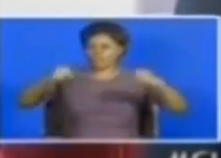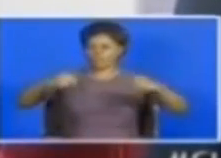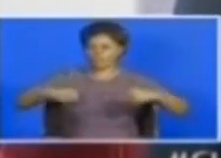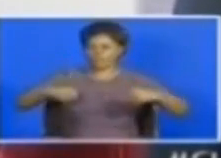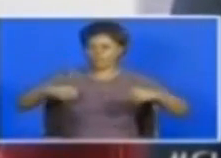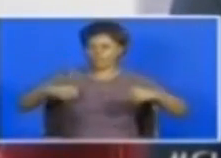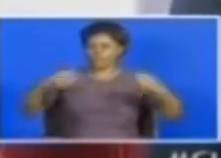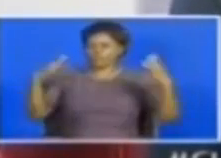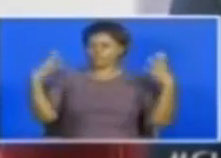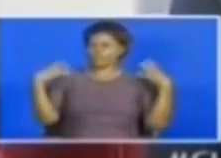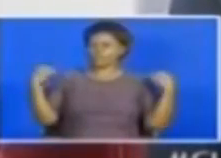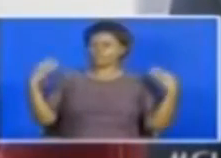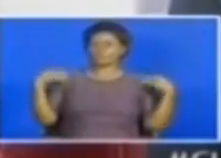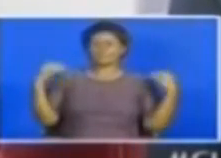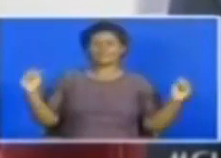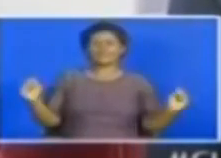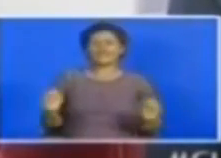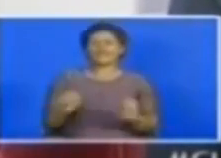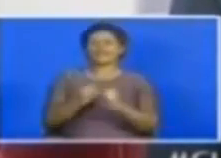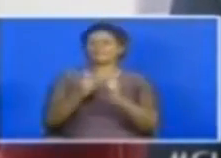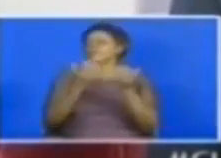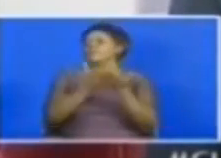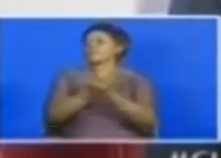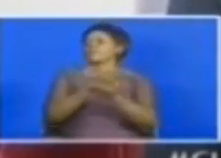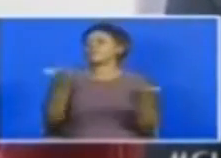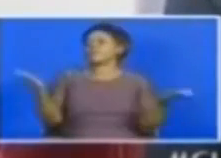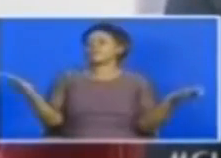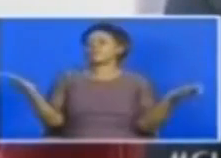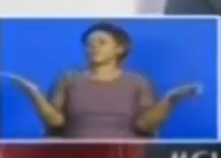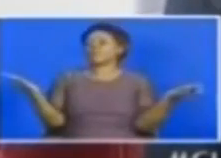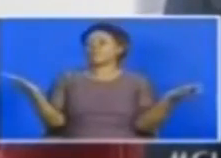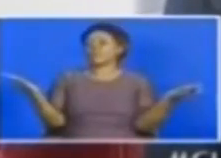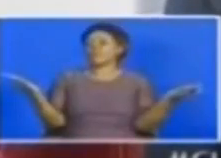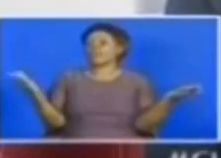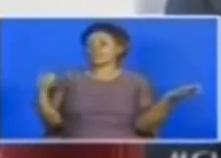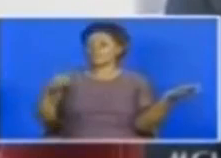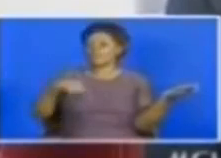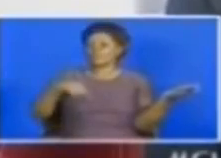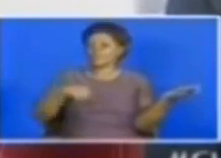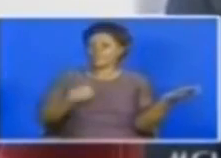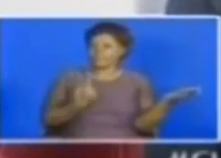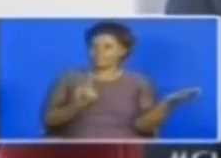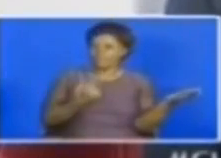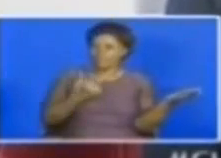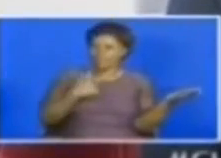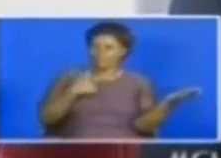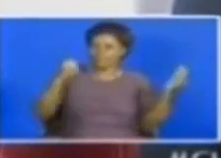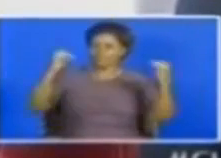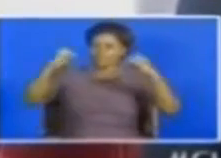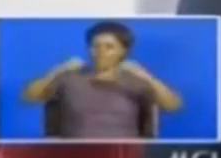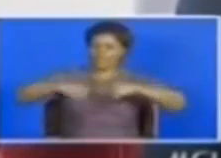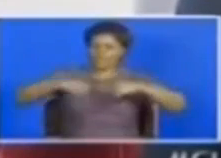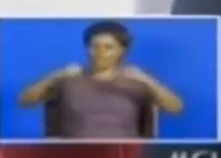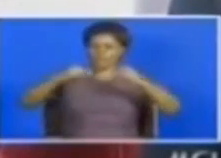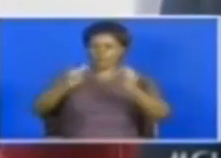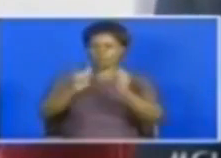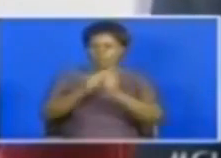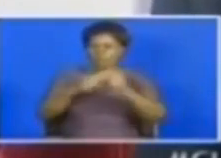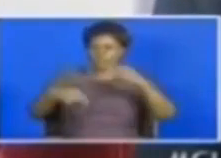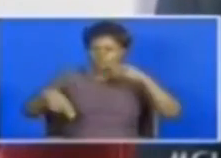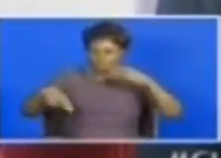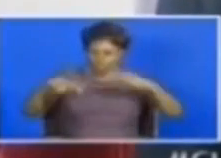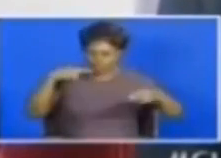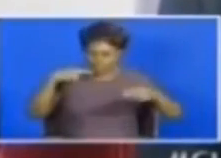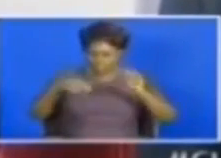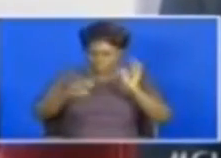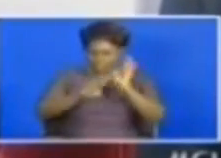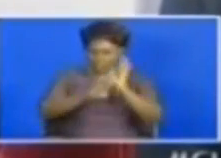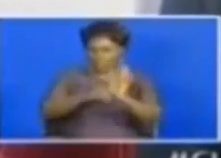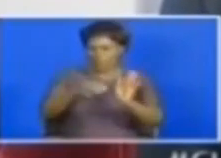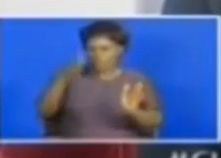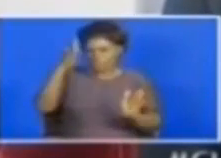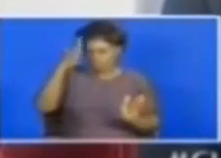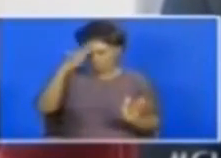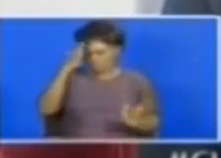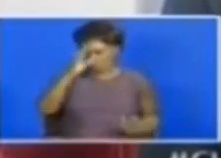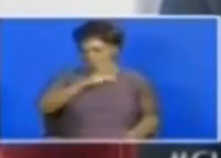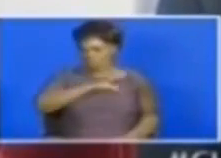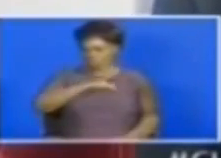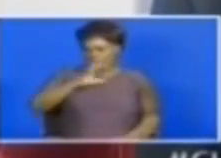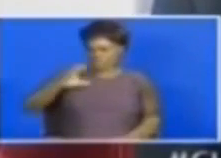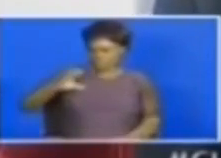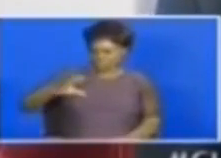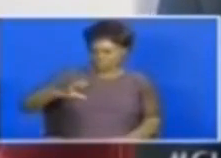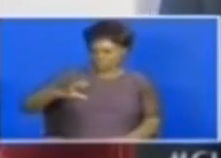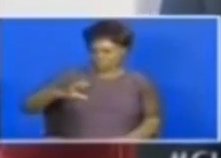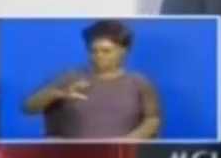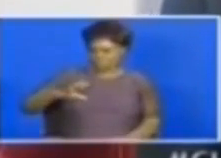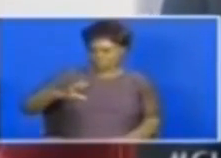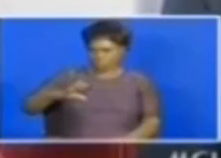best practice. We've seen it happen here. I mean, we have such agreements with hotels, for instance, because we know as a commission